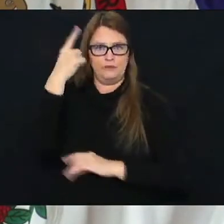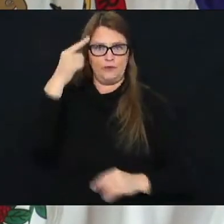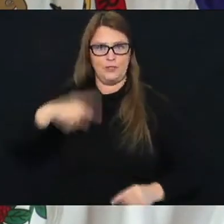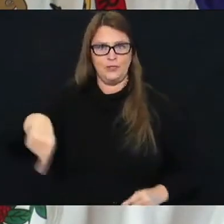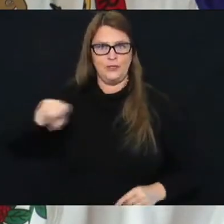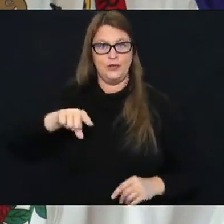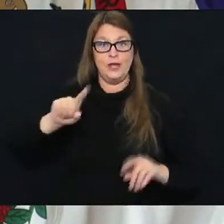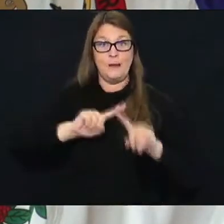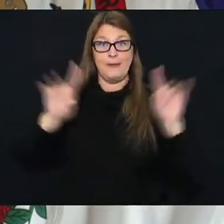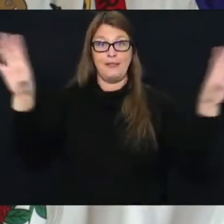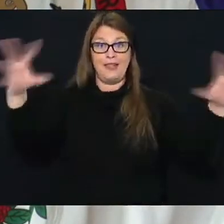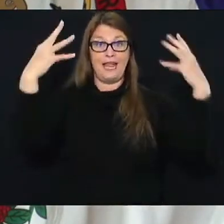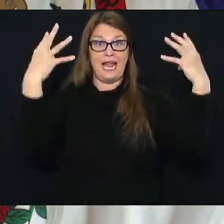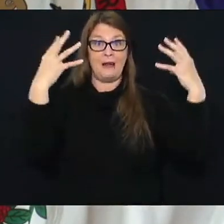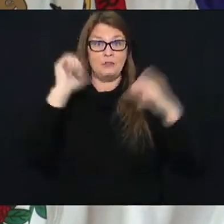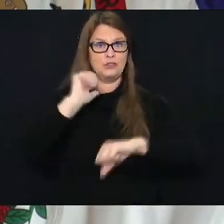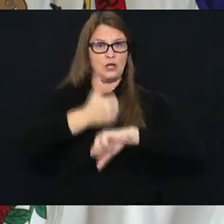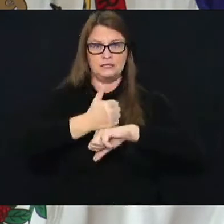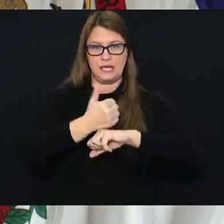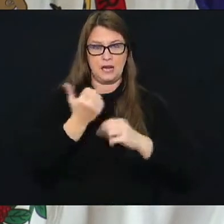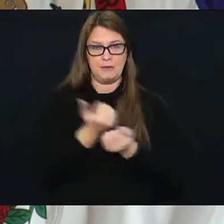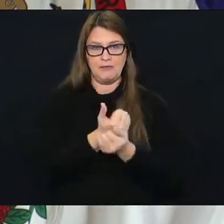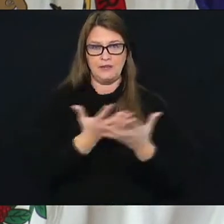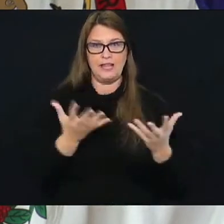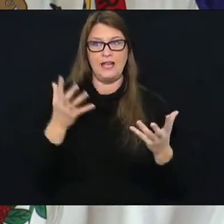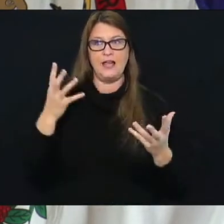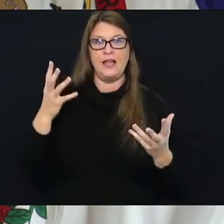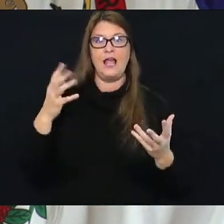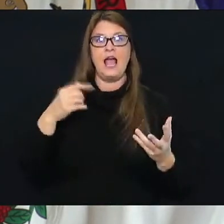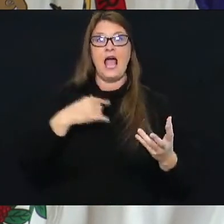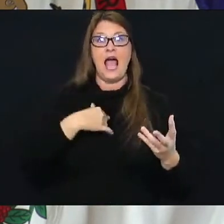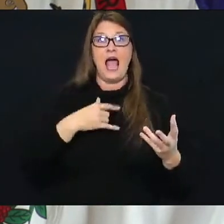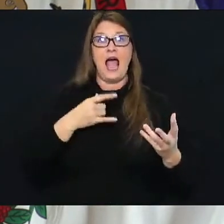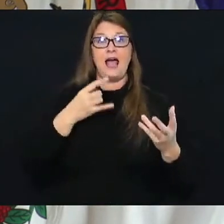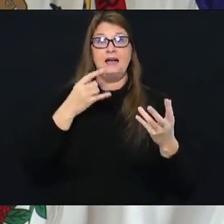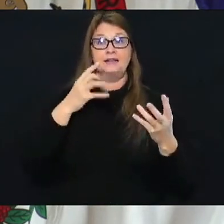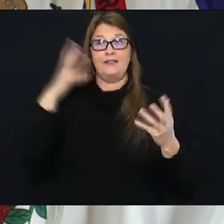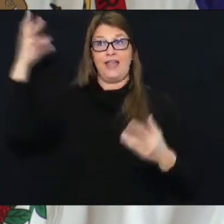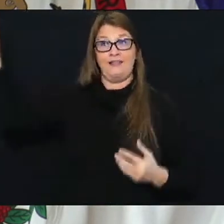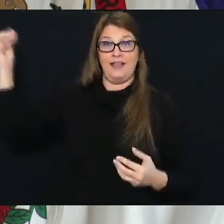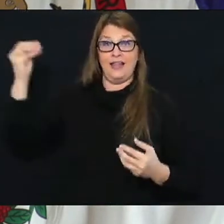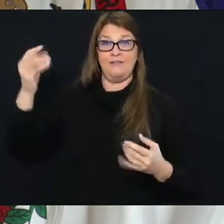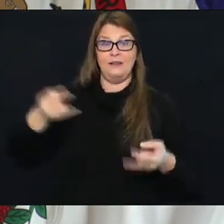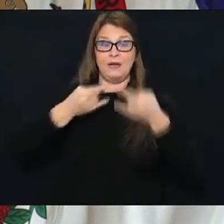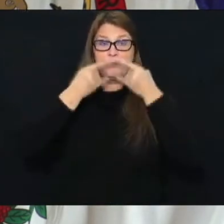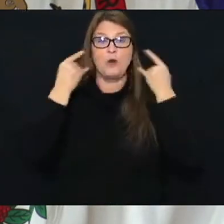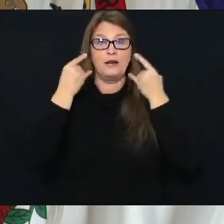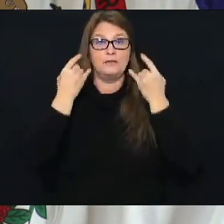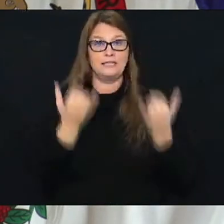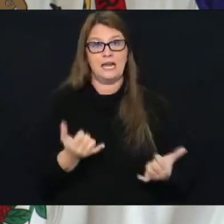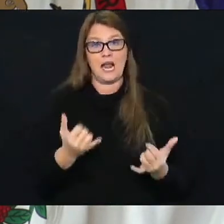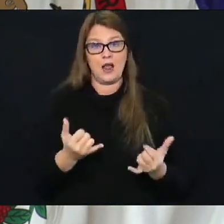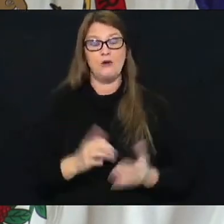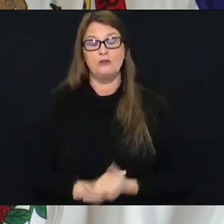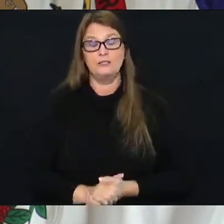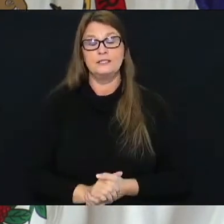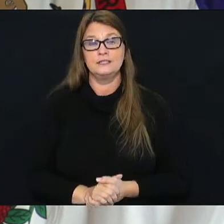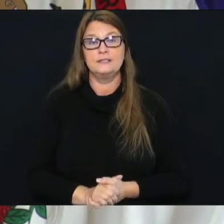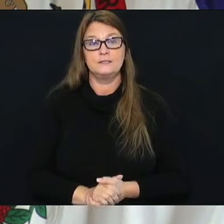all the cameras set up and everything, and they all leave, and I take the mask off and do it. But I'm absolutely wearing an N95 mask,